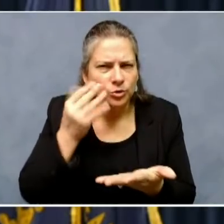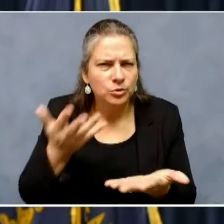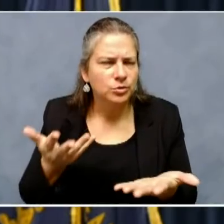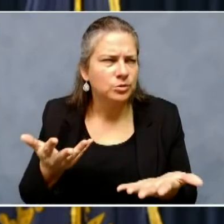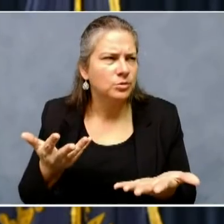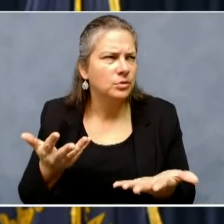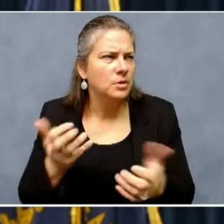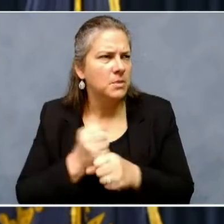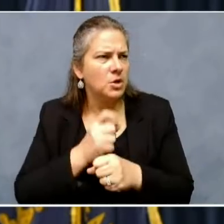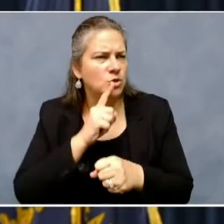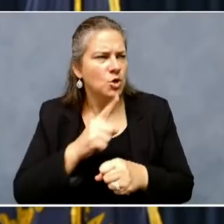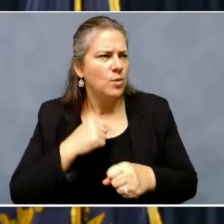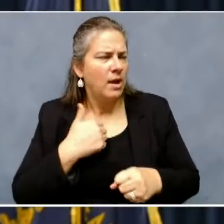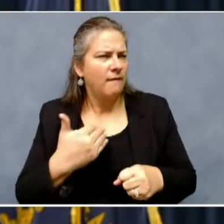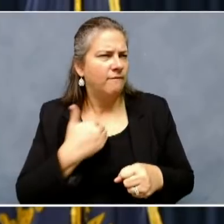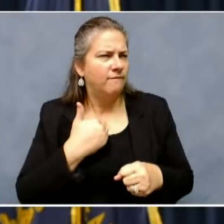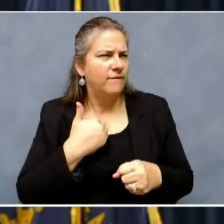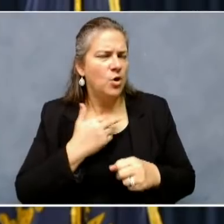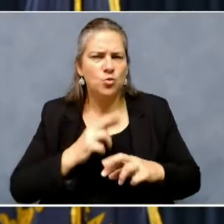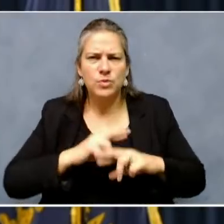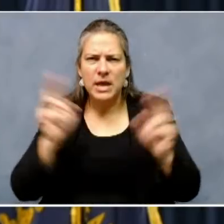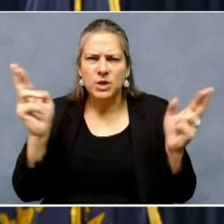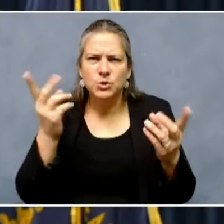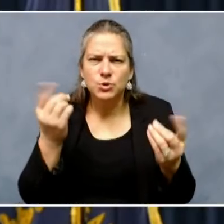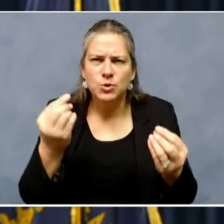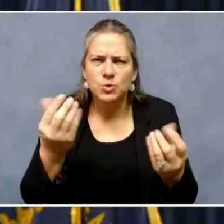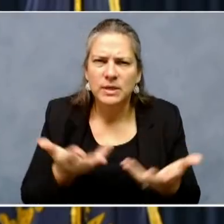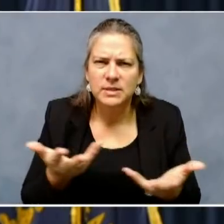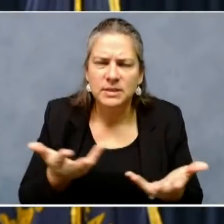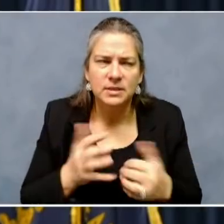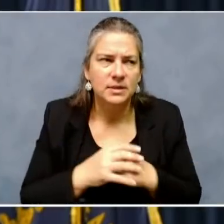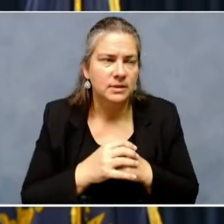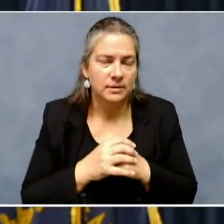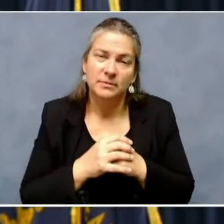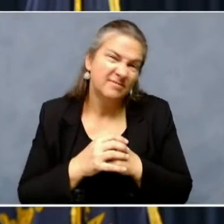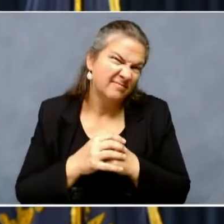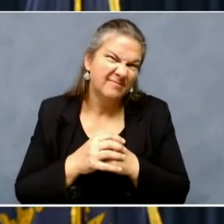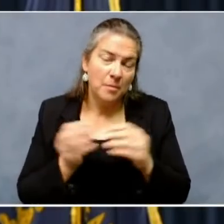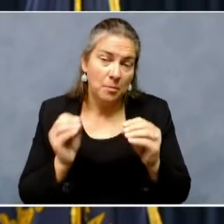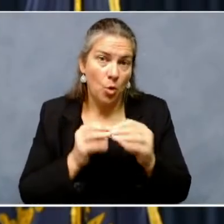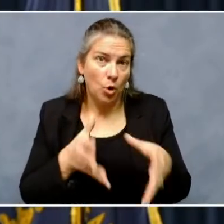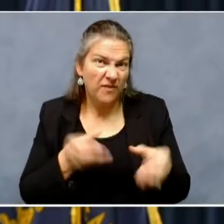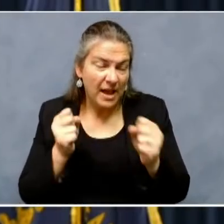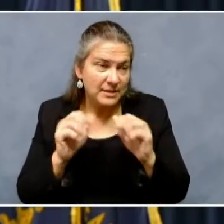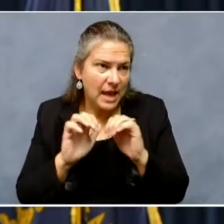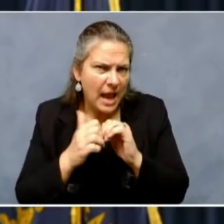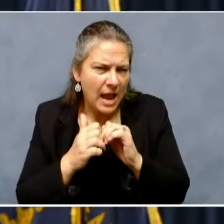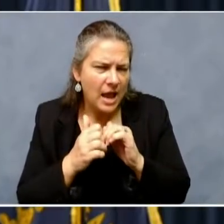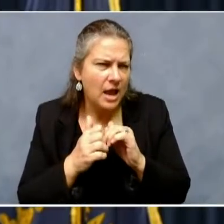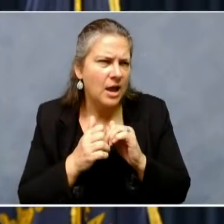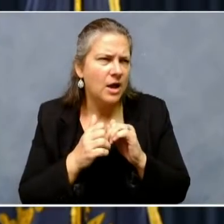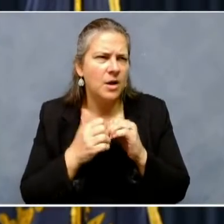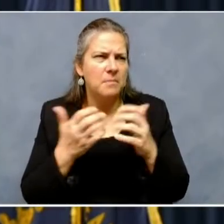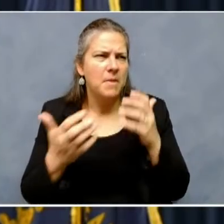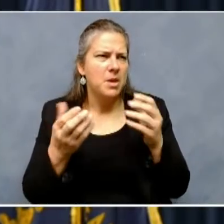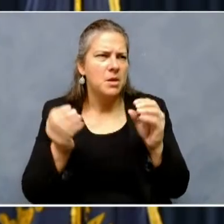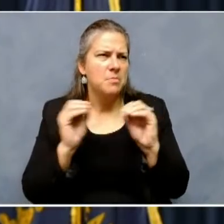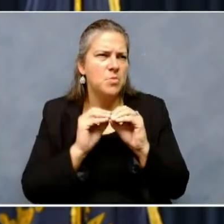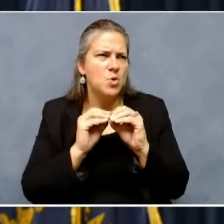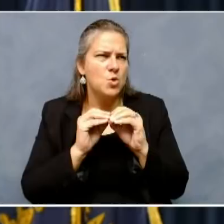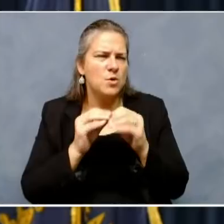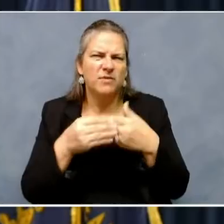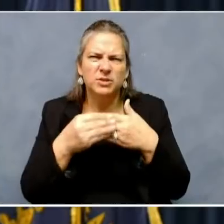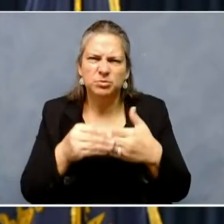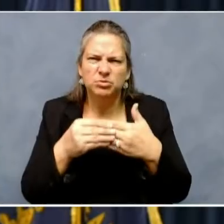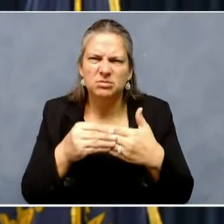the steps ready to go and ready to go more quickly, or maybe to be just a little more nimble. I think we